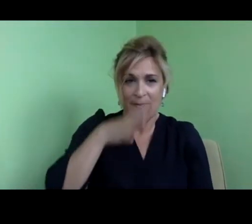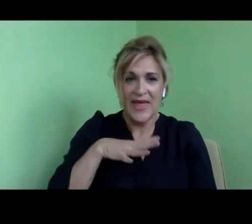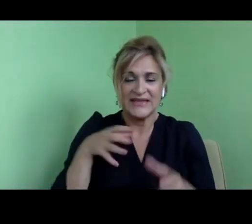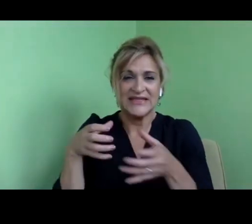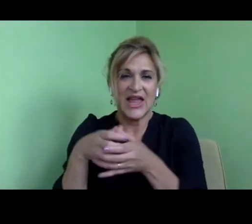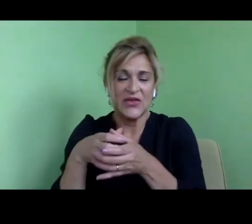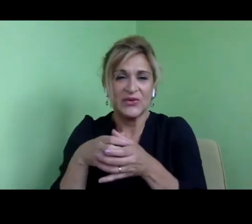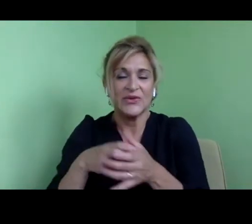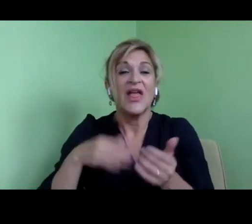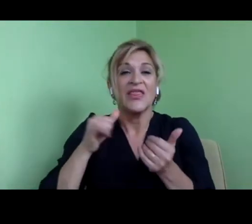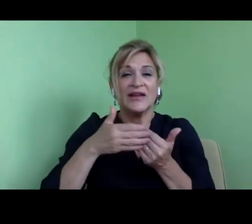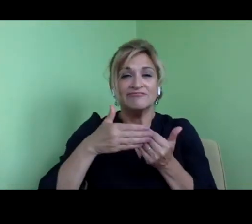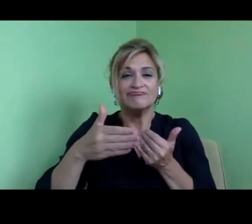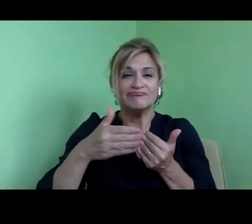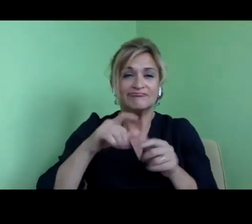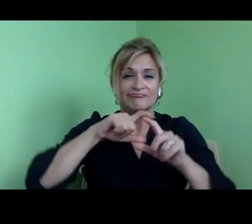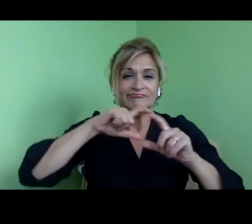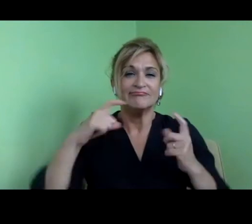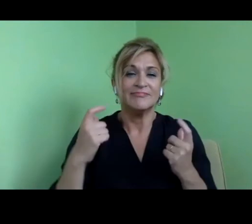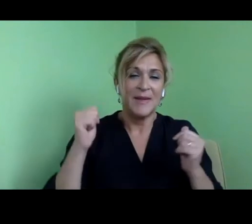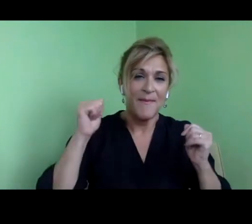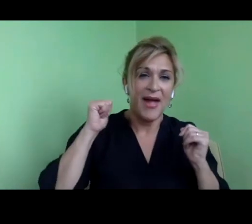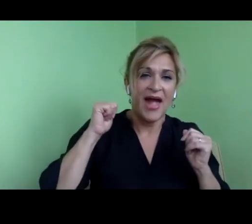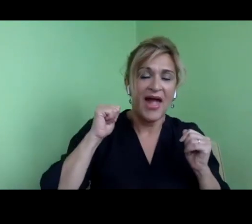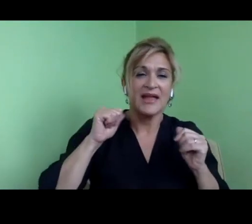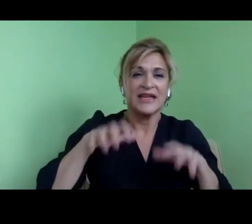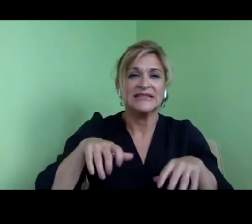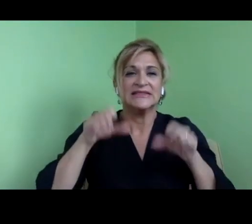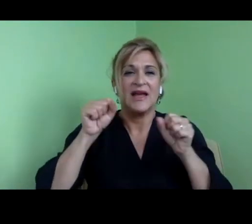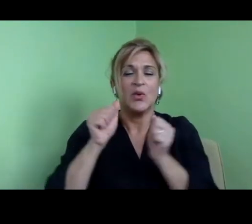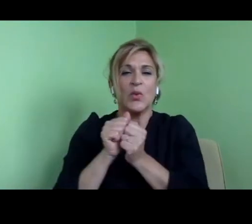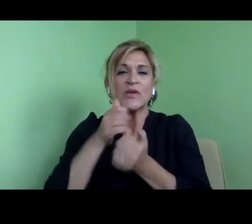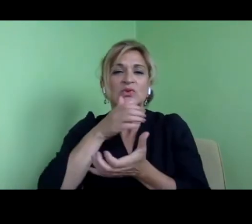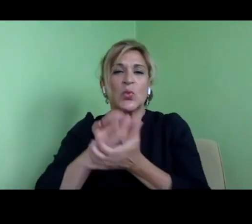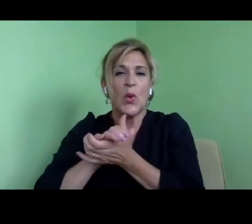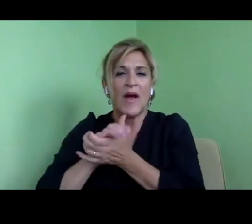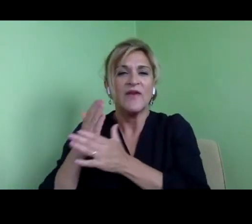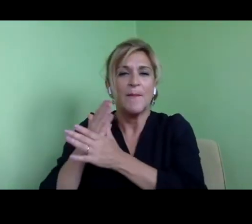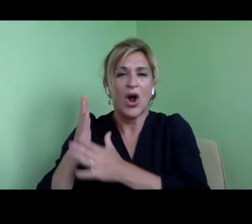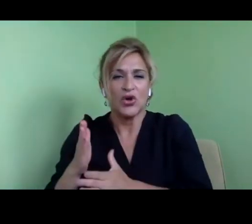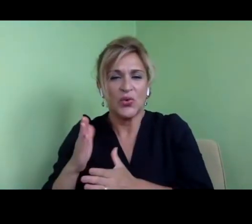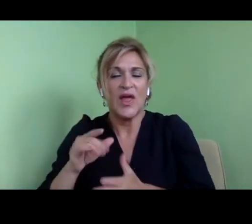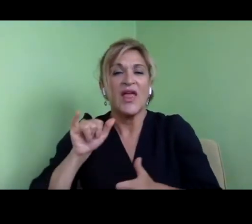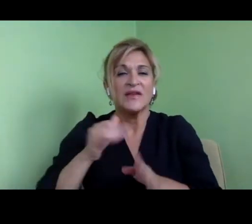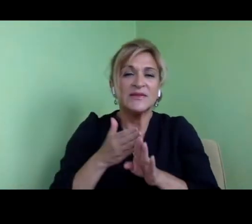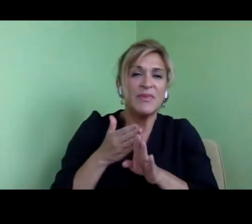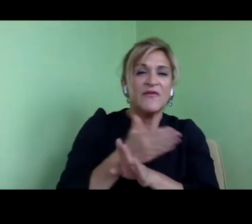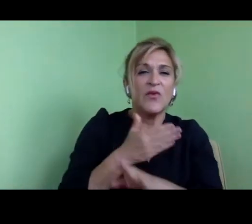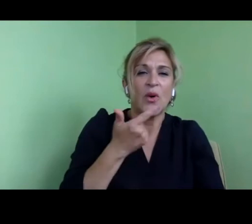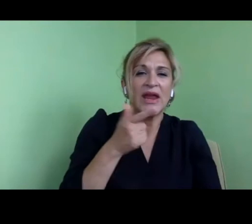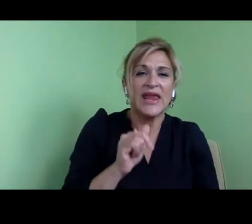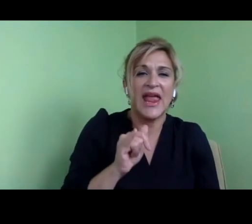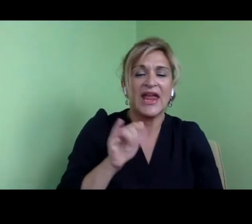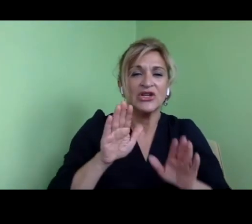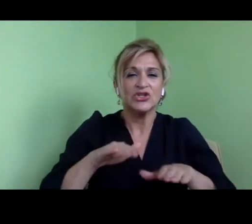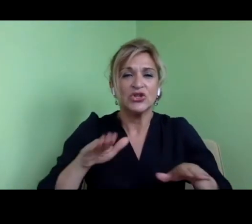carried on his back the baby son he'd adopted with his white partner. This is long before gay people adopting children was